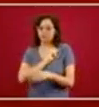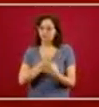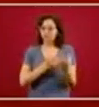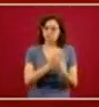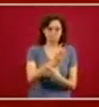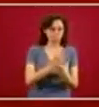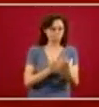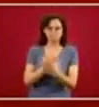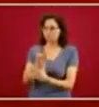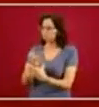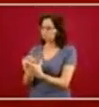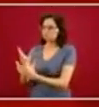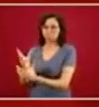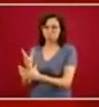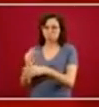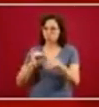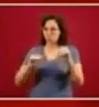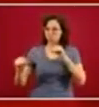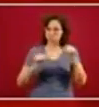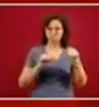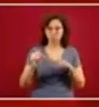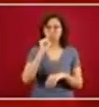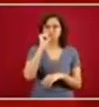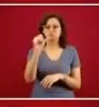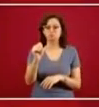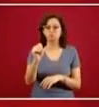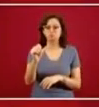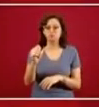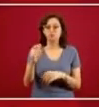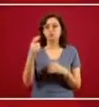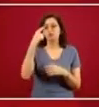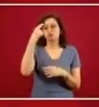activities because this will